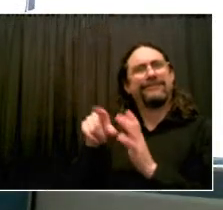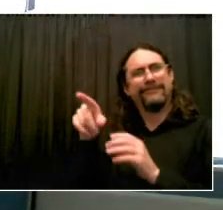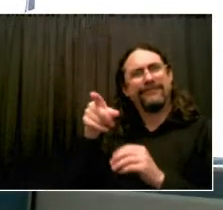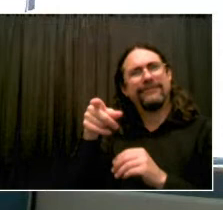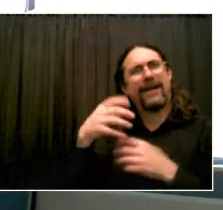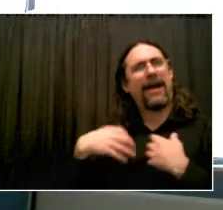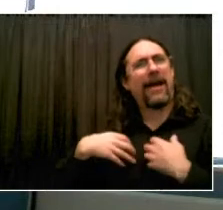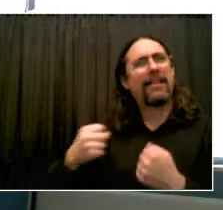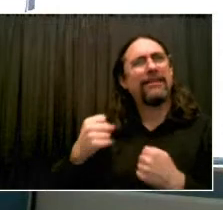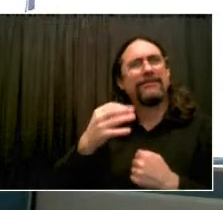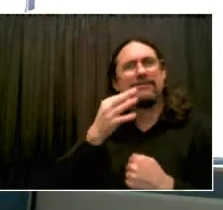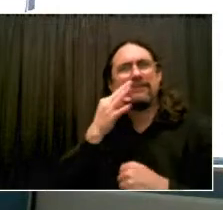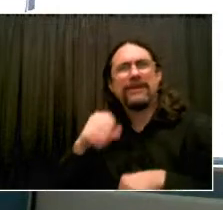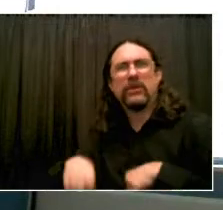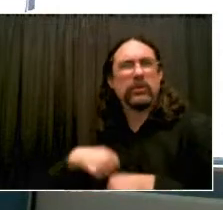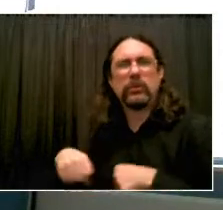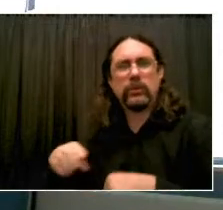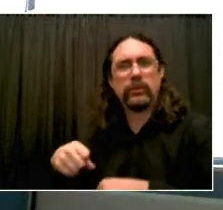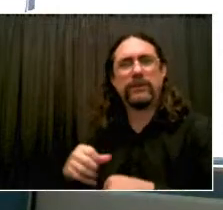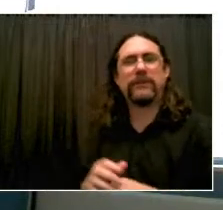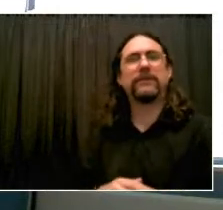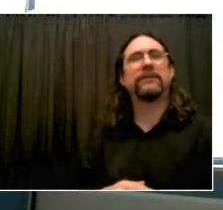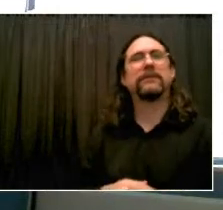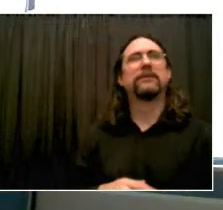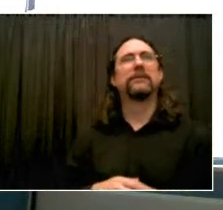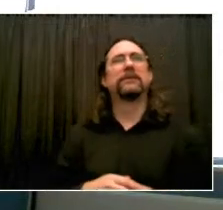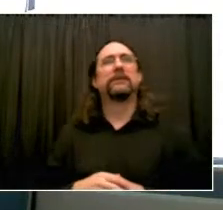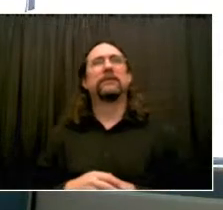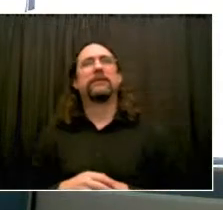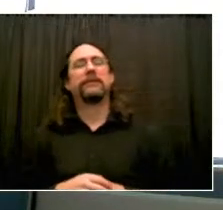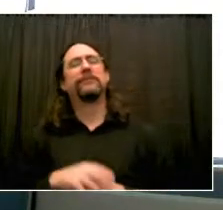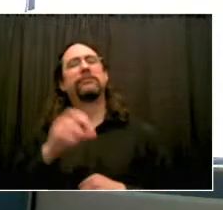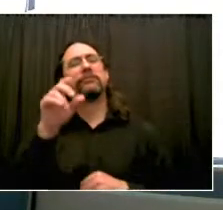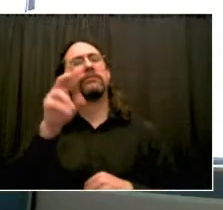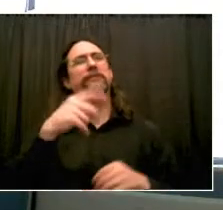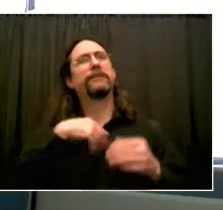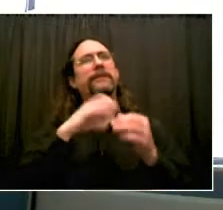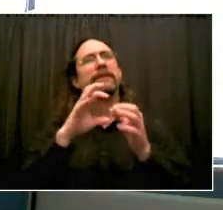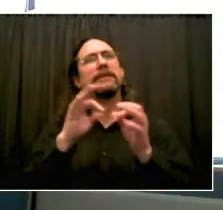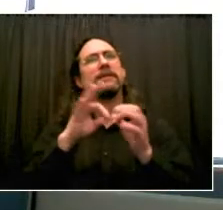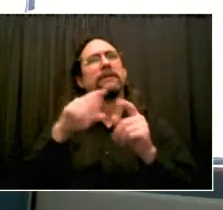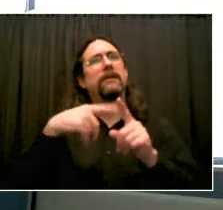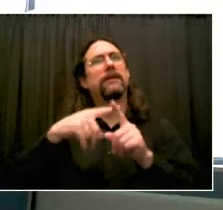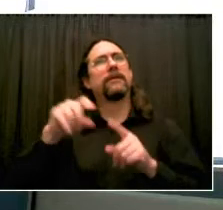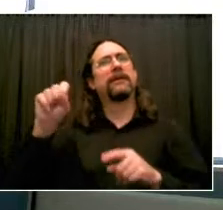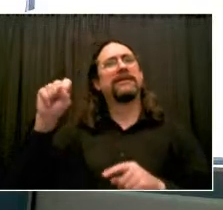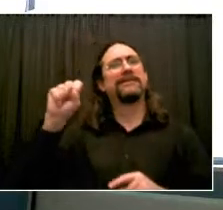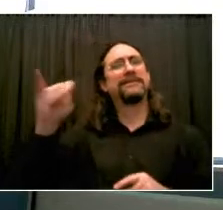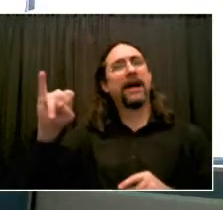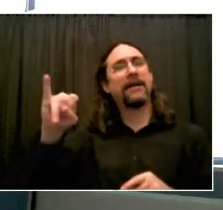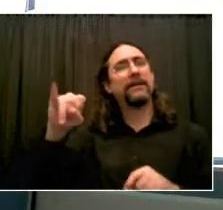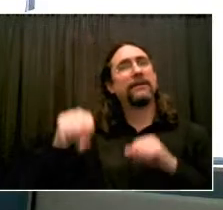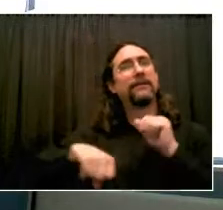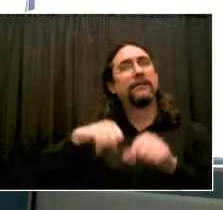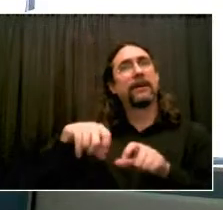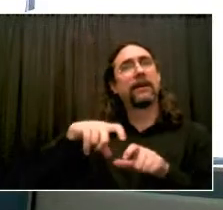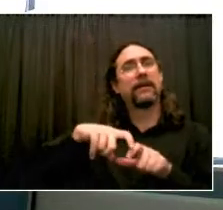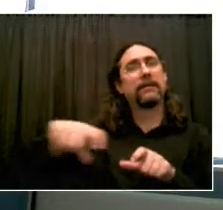more, accessible and easier, but with the secondary effect of calming traffic